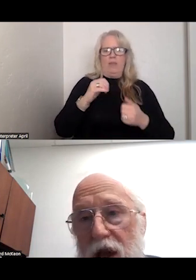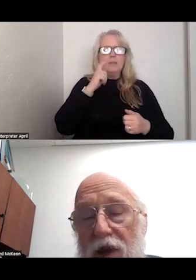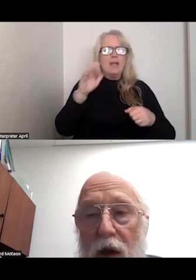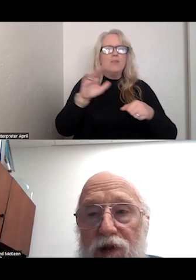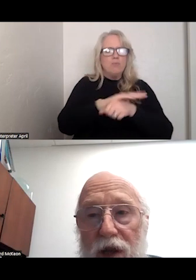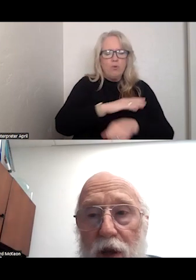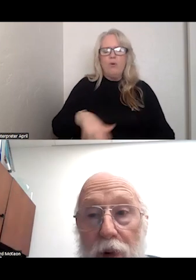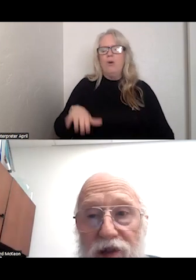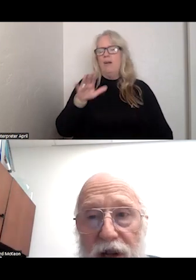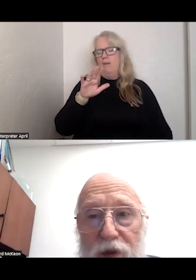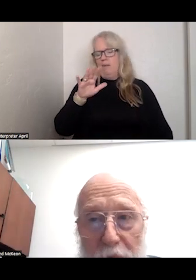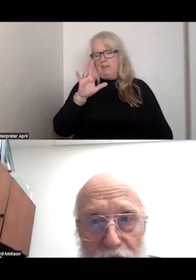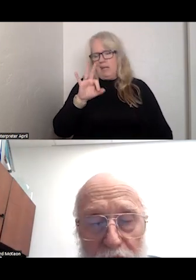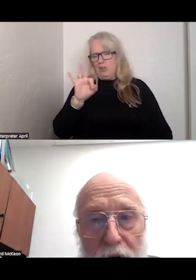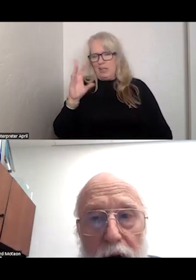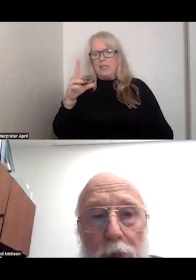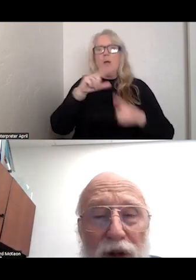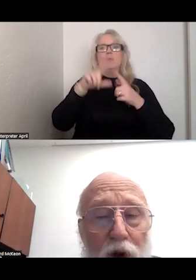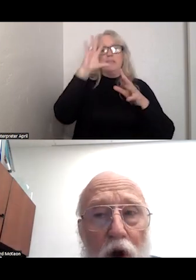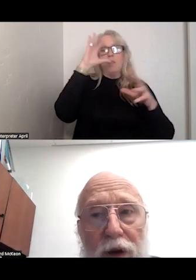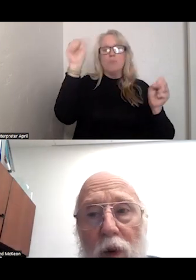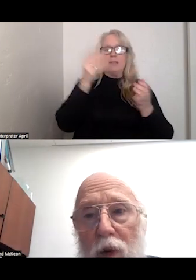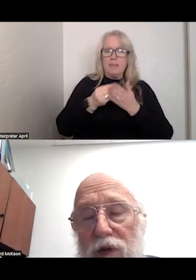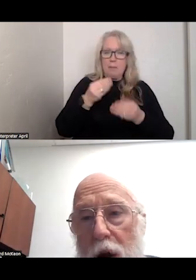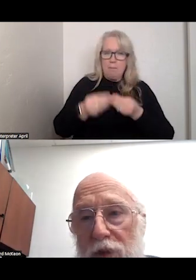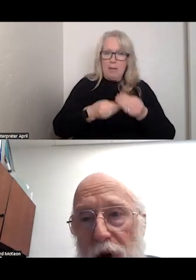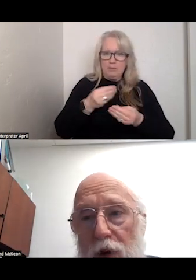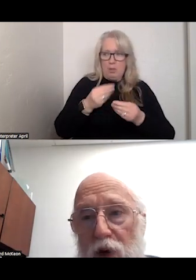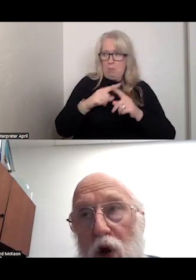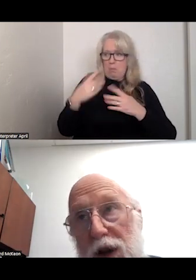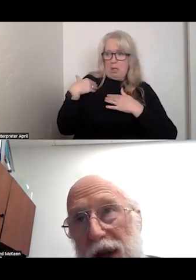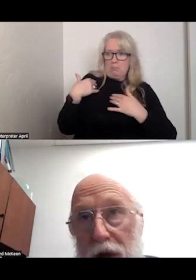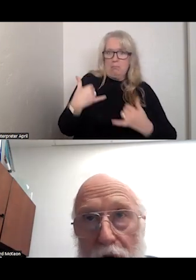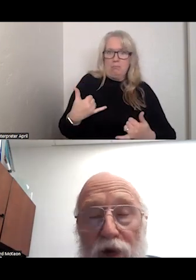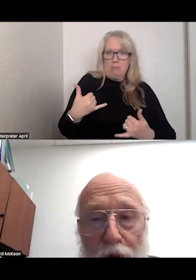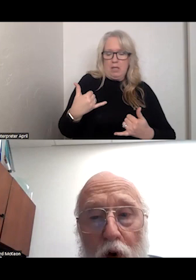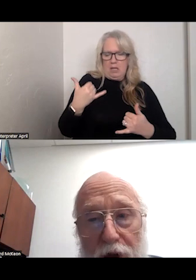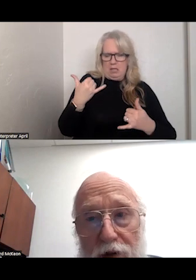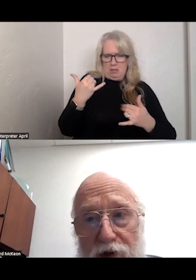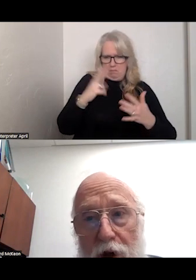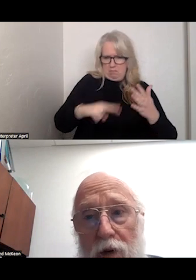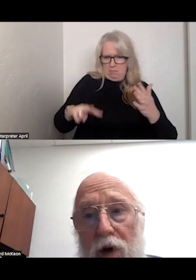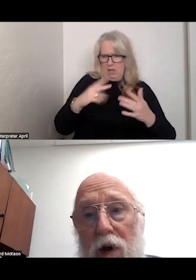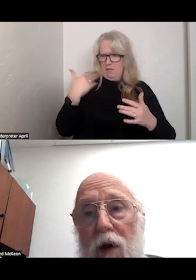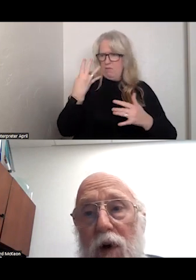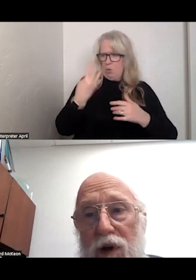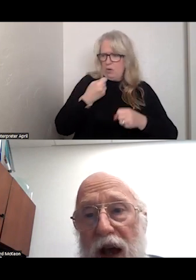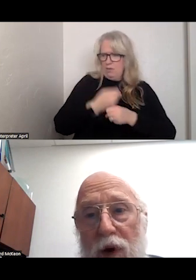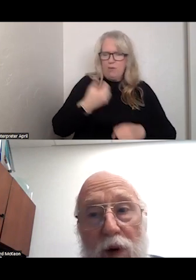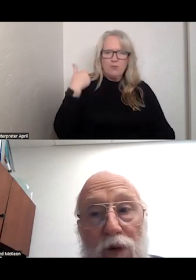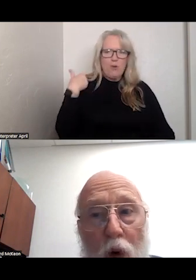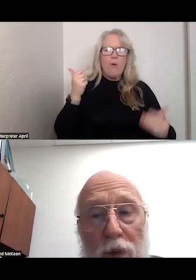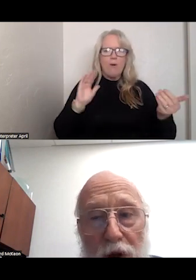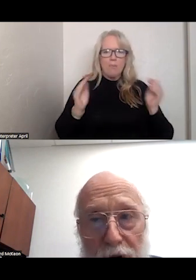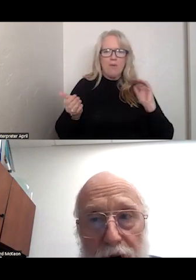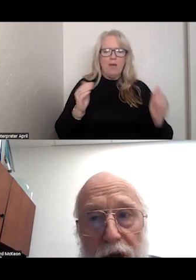696 that was in the president's budget. But if you look at where we've come from, if you look at, I think it was 4 years ago, we